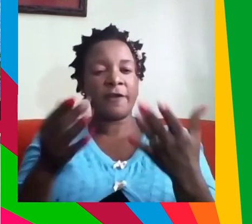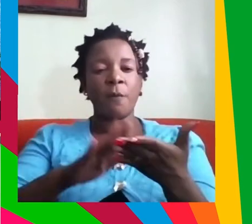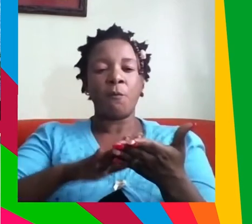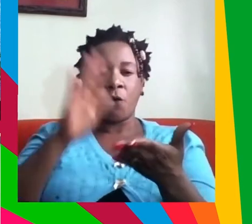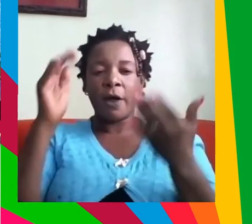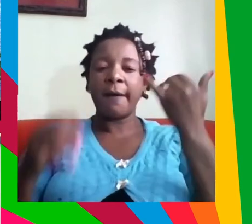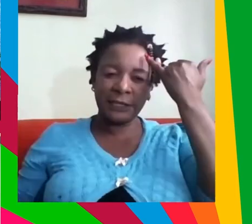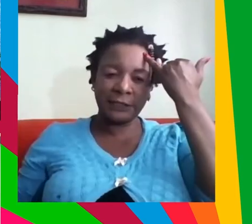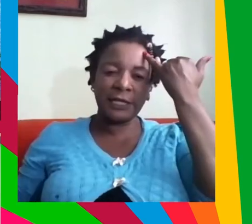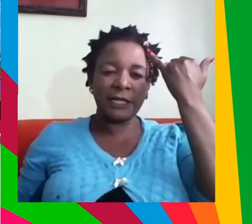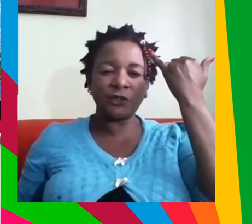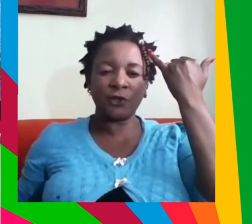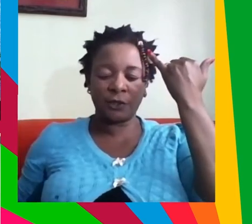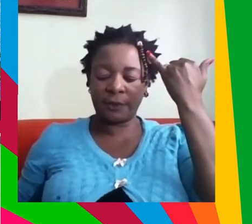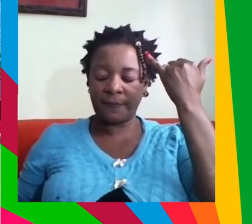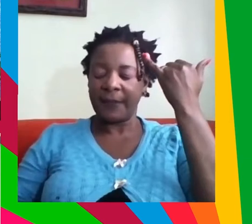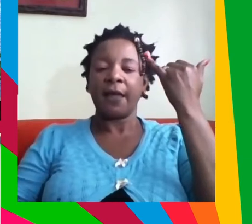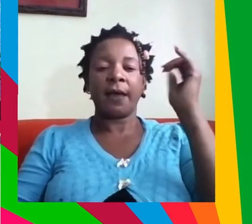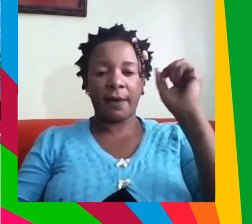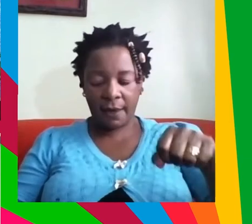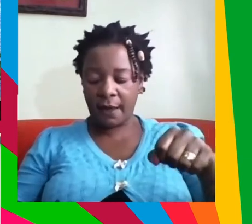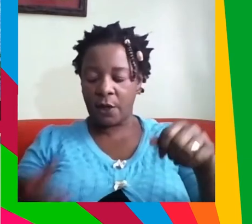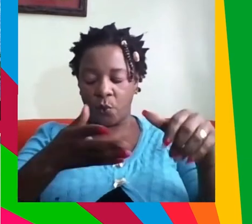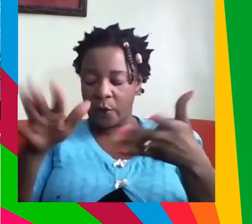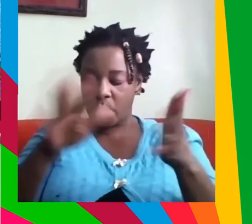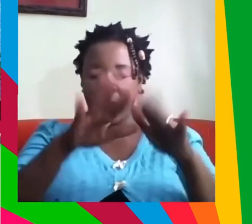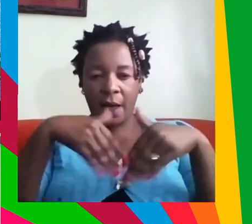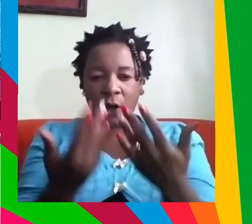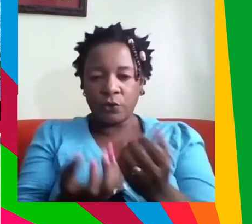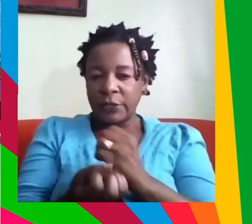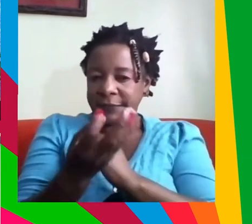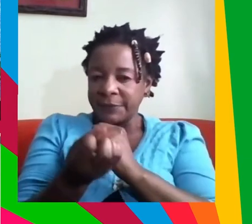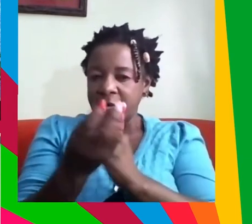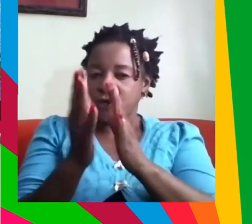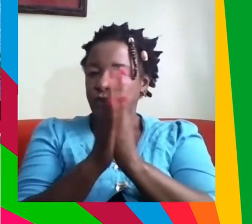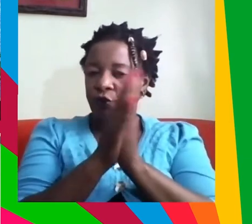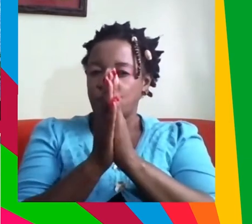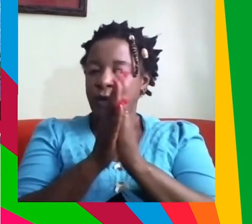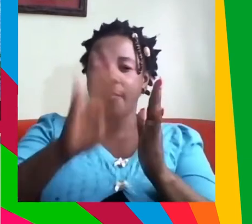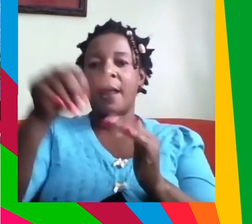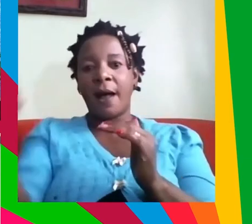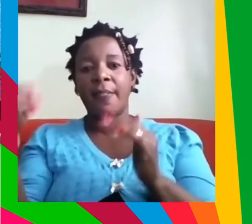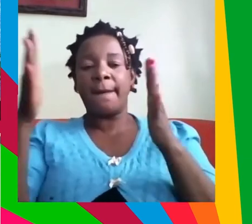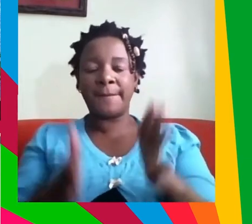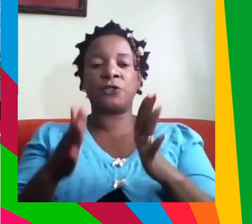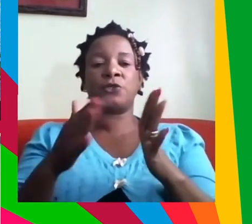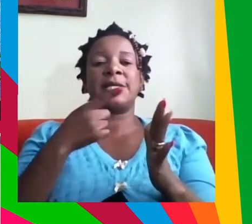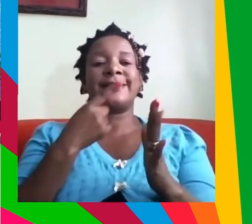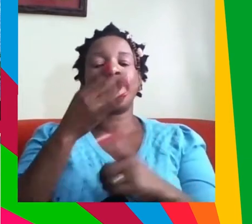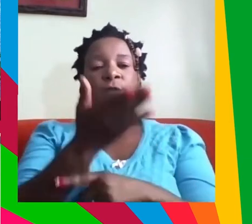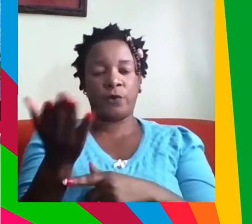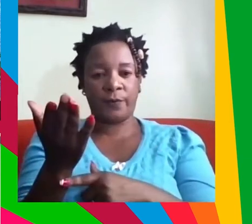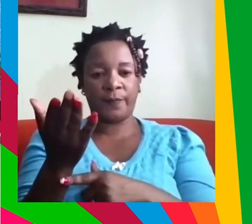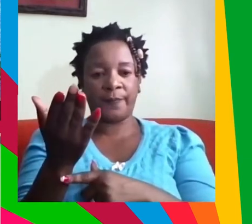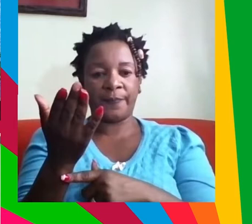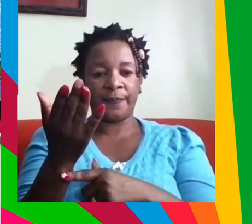imagination. It can also be a way to tell your story instead of having someone else say it for you. With the